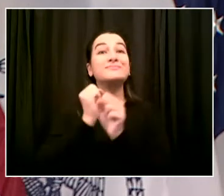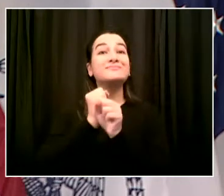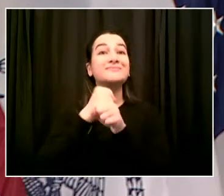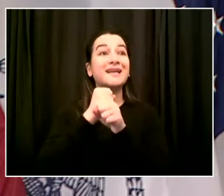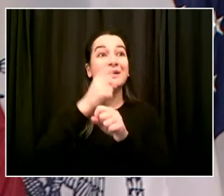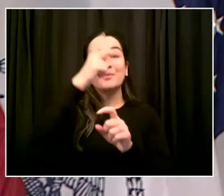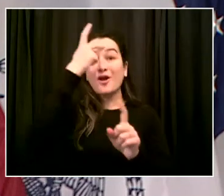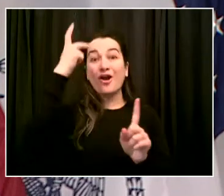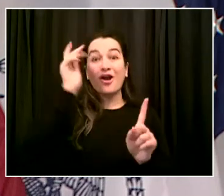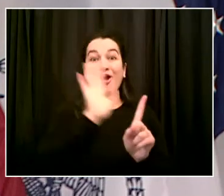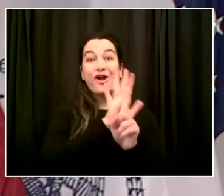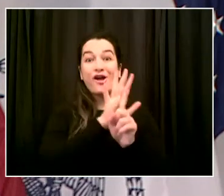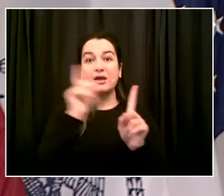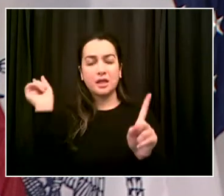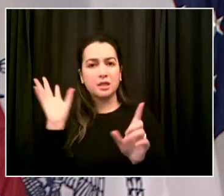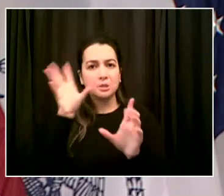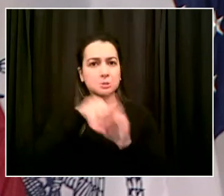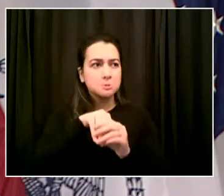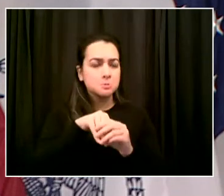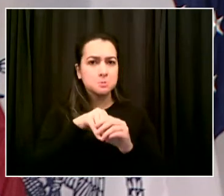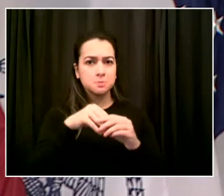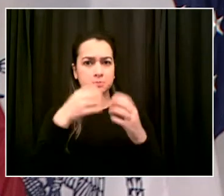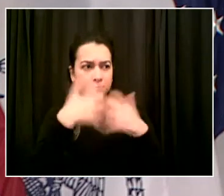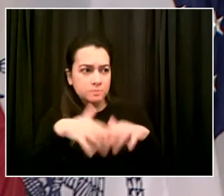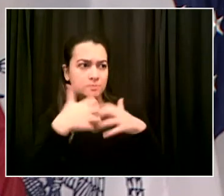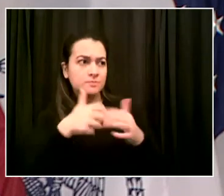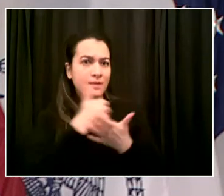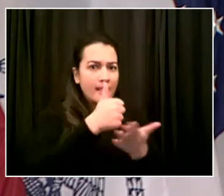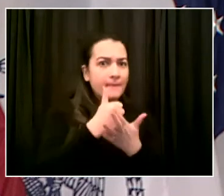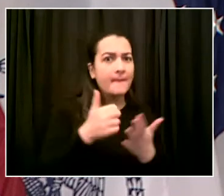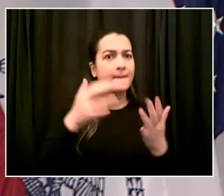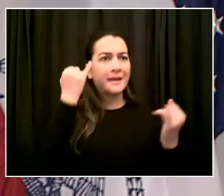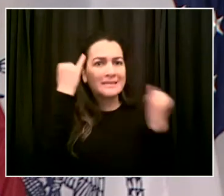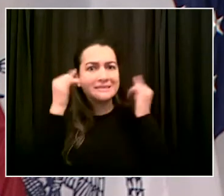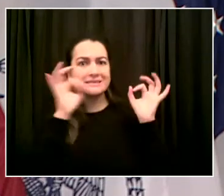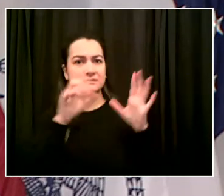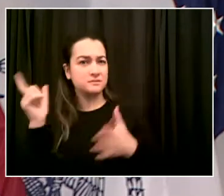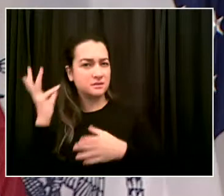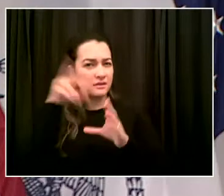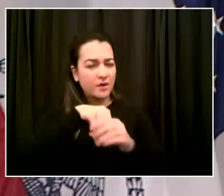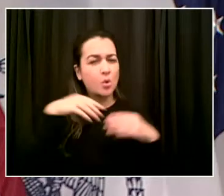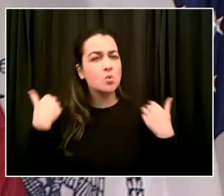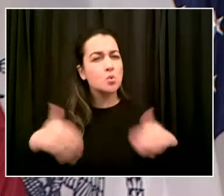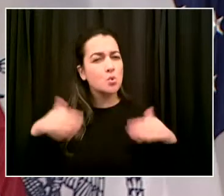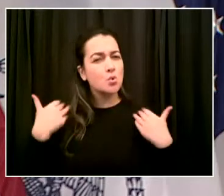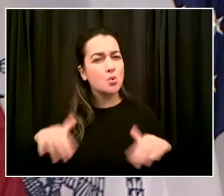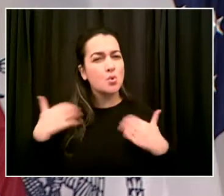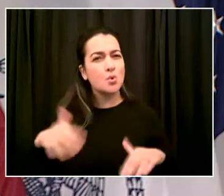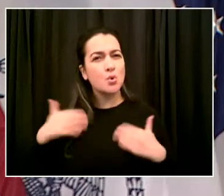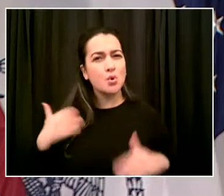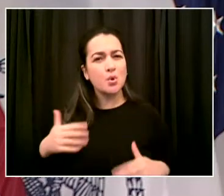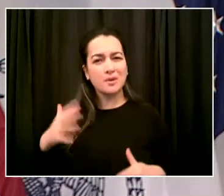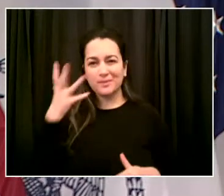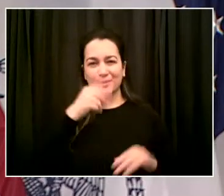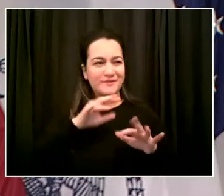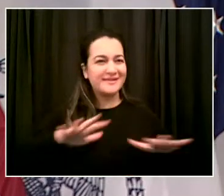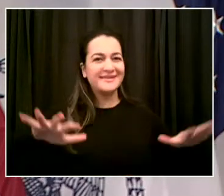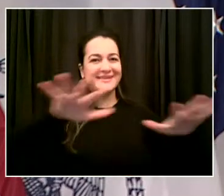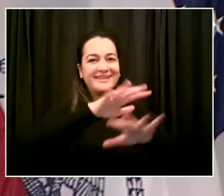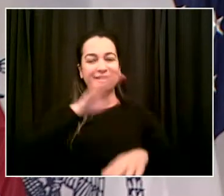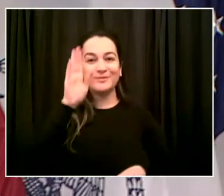effort within that effort, whether that park would be a place that was equitable and for all of Brooklyn, or whether it would be an elitist